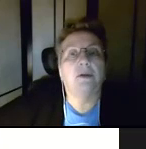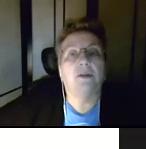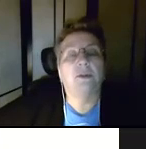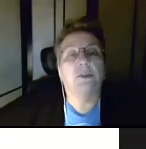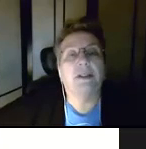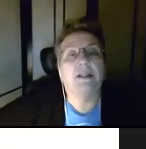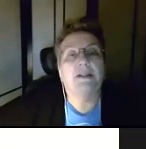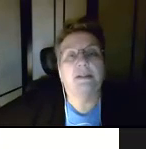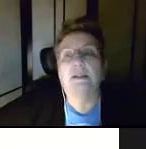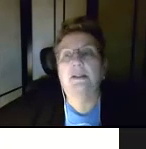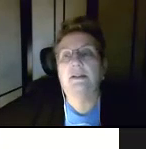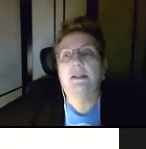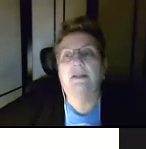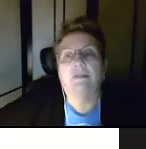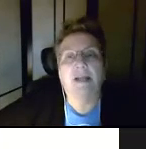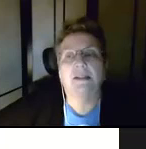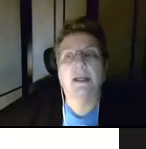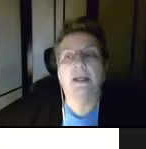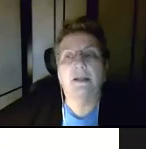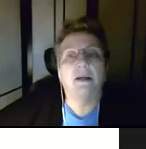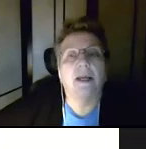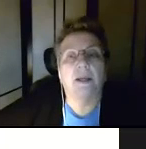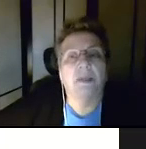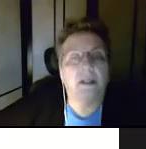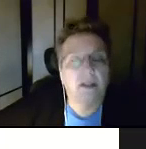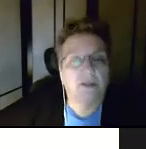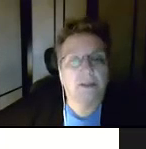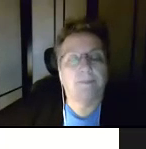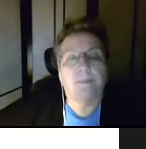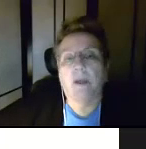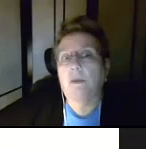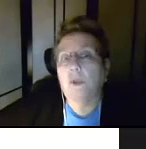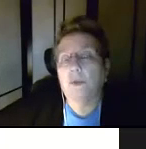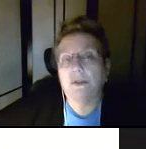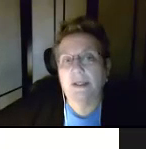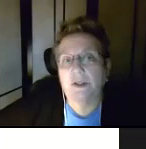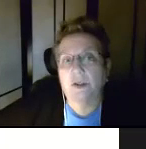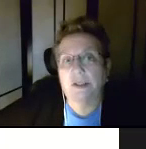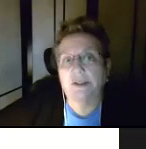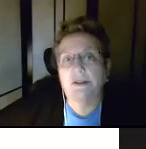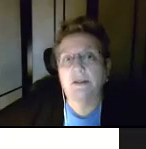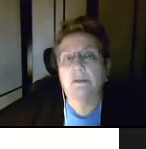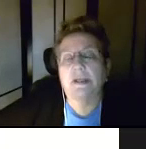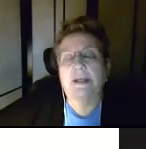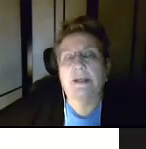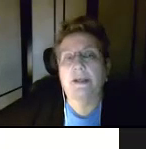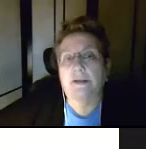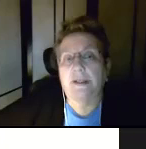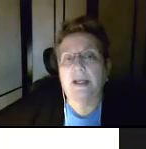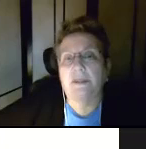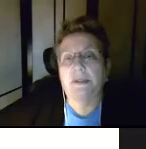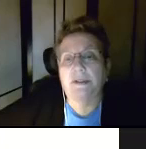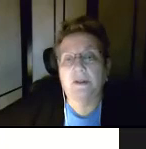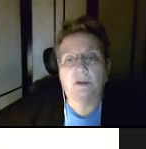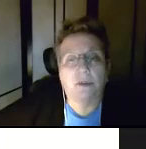do as we did in the 60s and get vaccinated and beat COVID. We will take your questions, and Karen